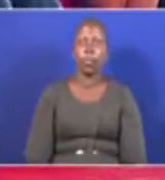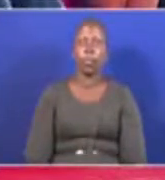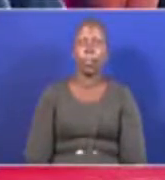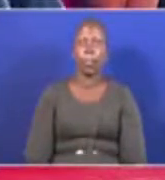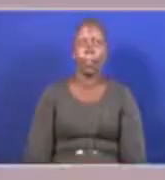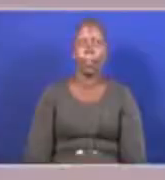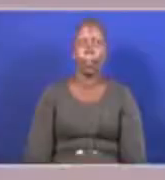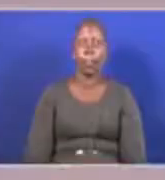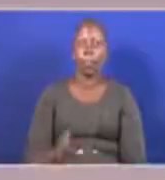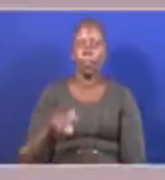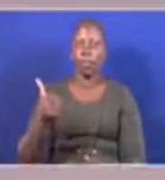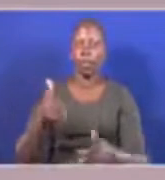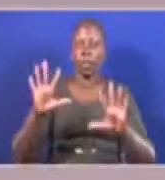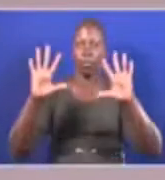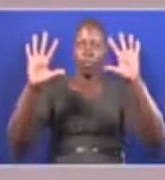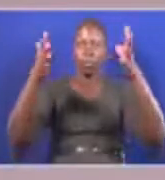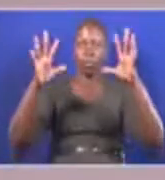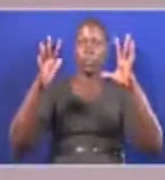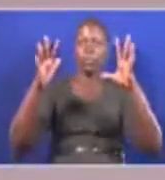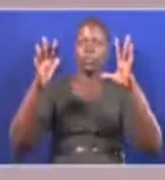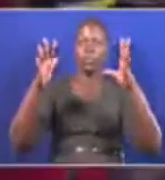Another round of applause for